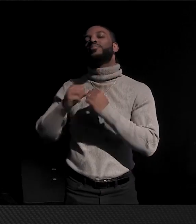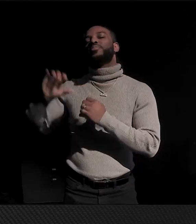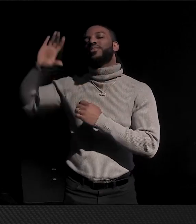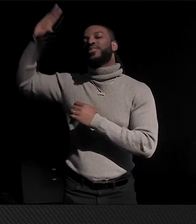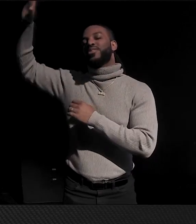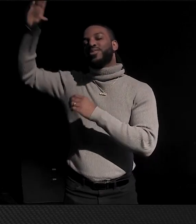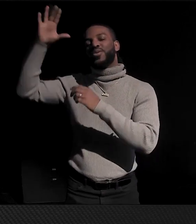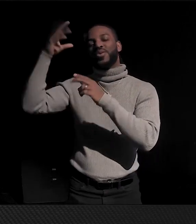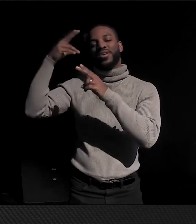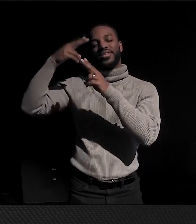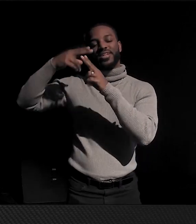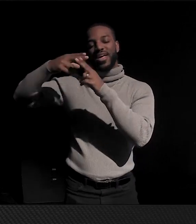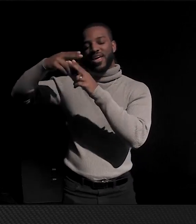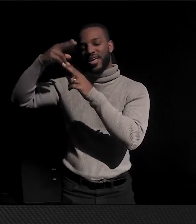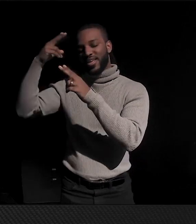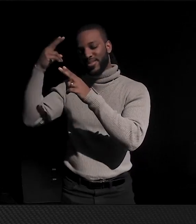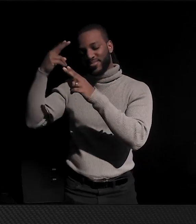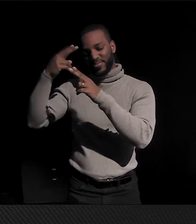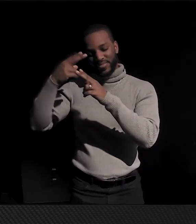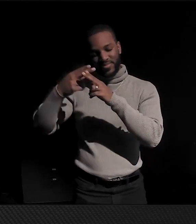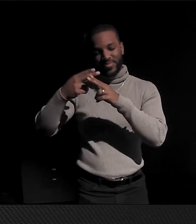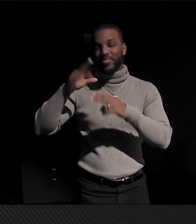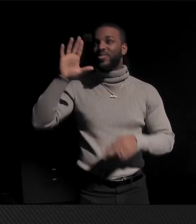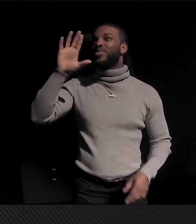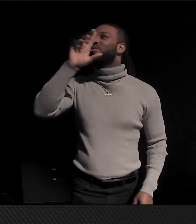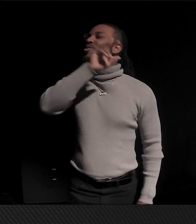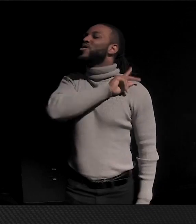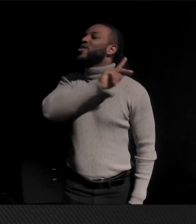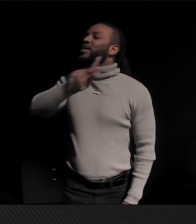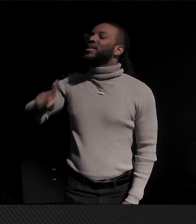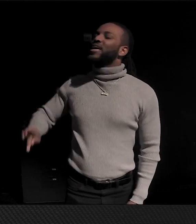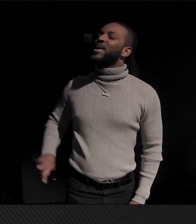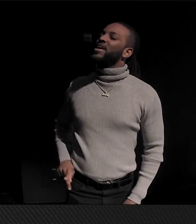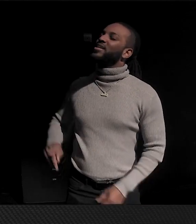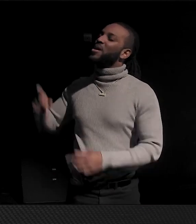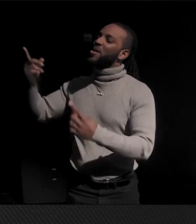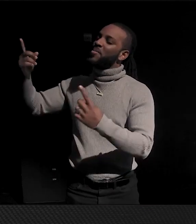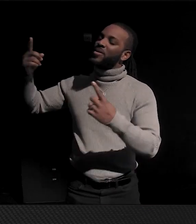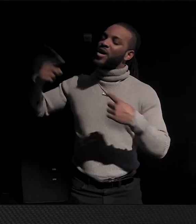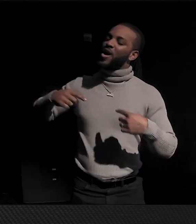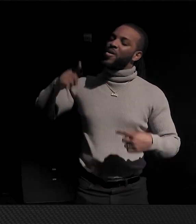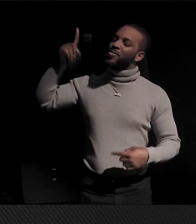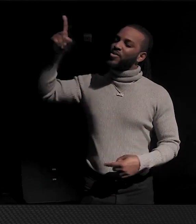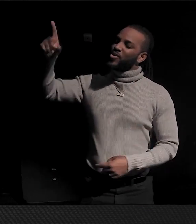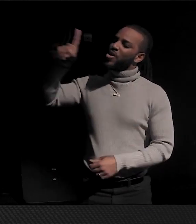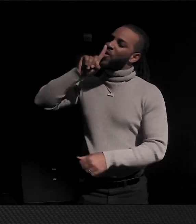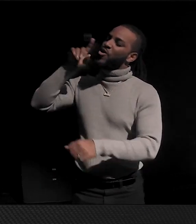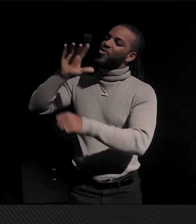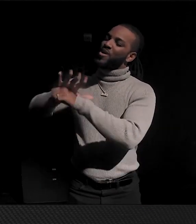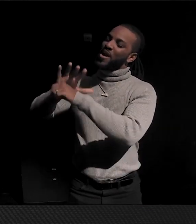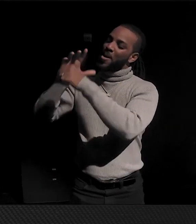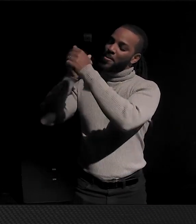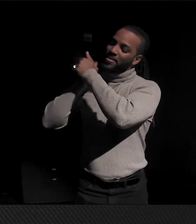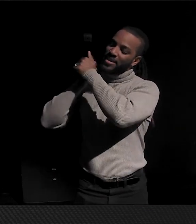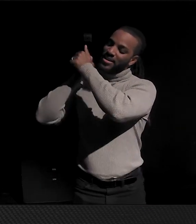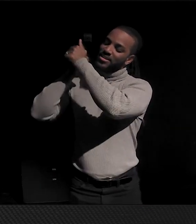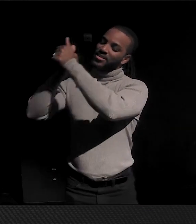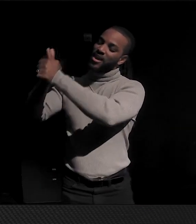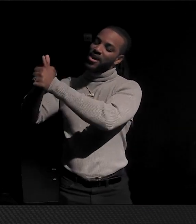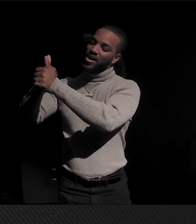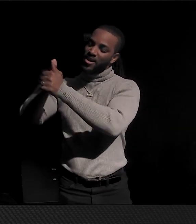blessed will be your name. Your kingdom come, your will